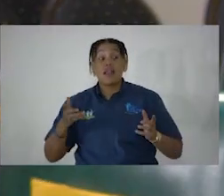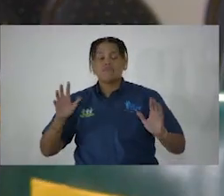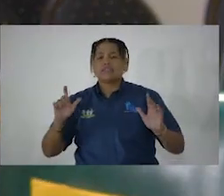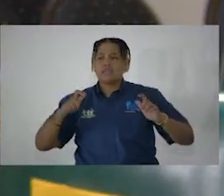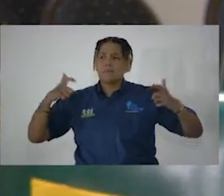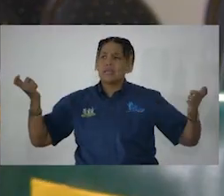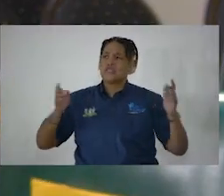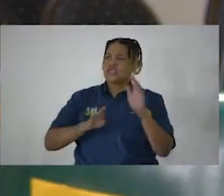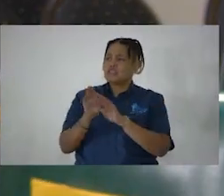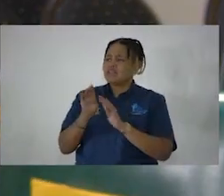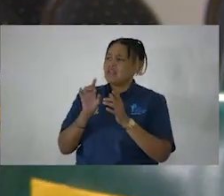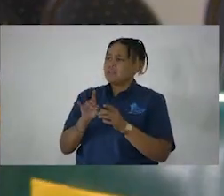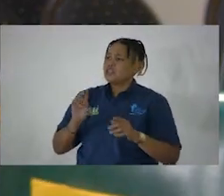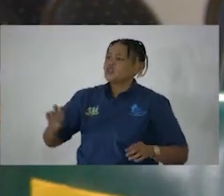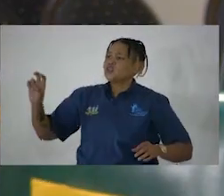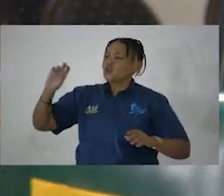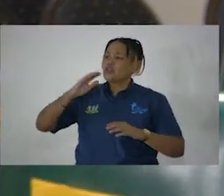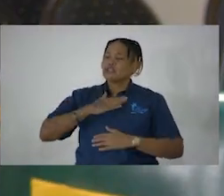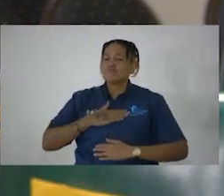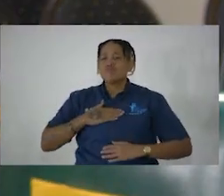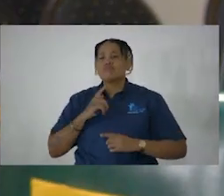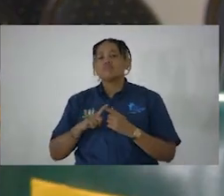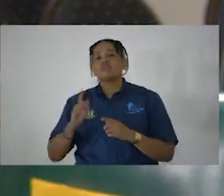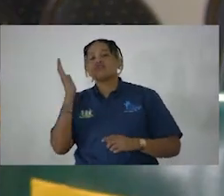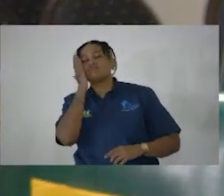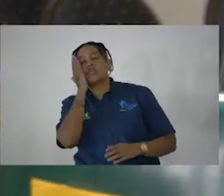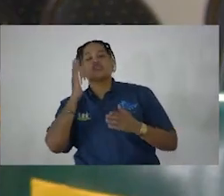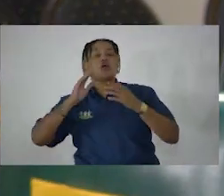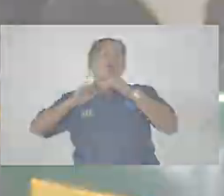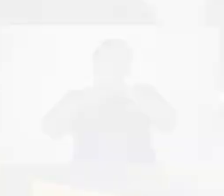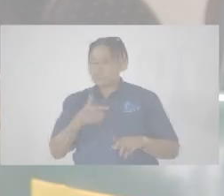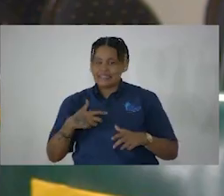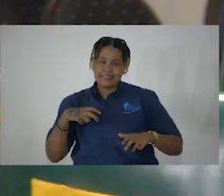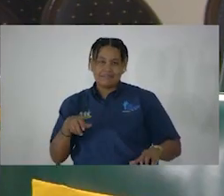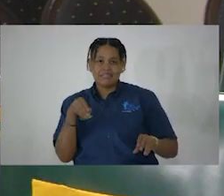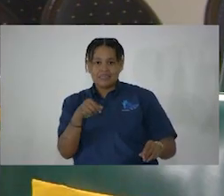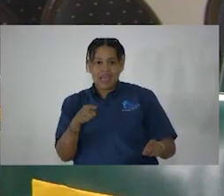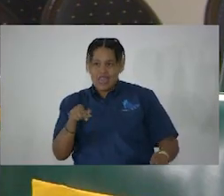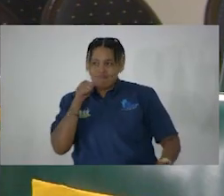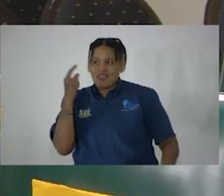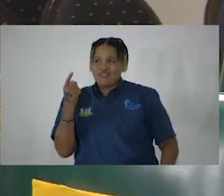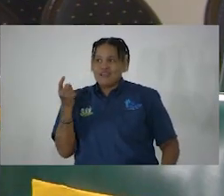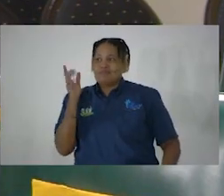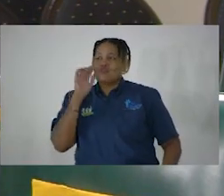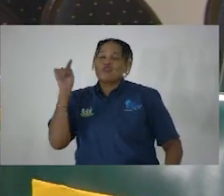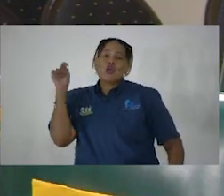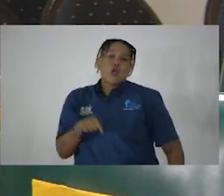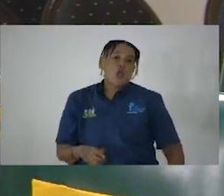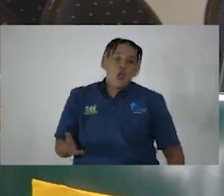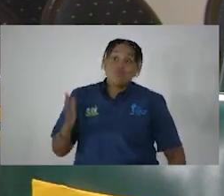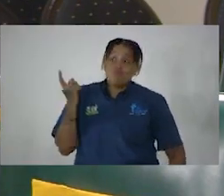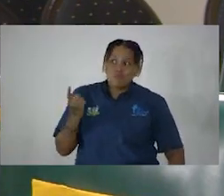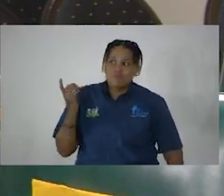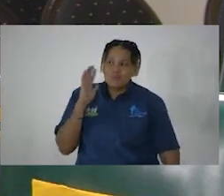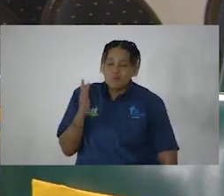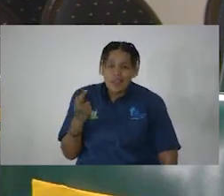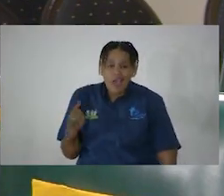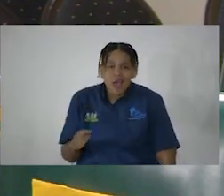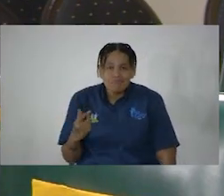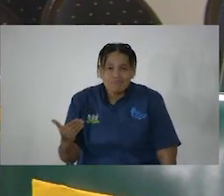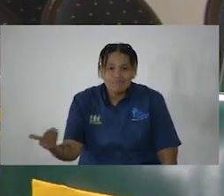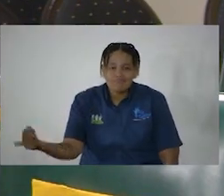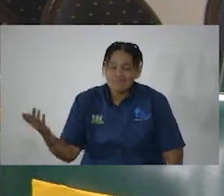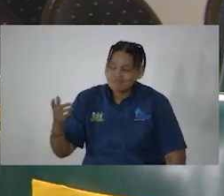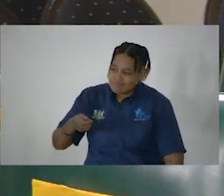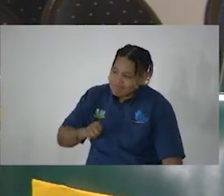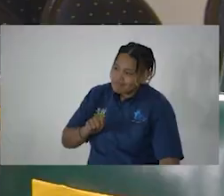major developments in the tourism and residential, commercial and development sectors. This is not something to come, it is something that we expect to